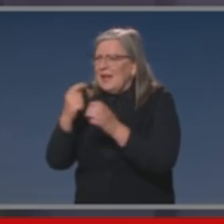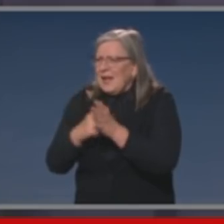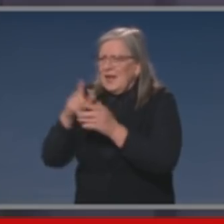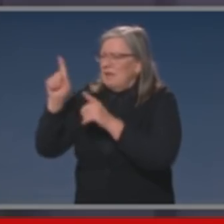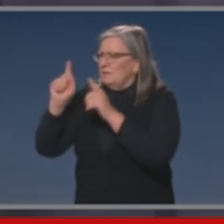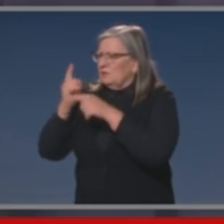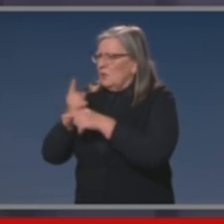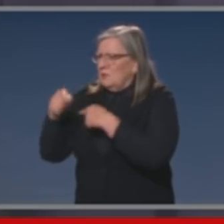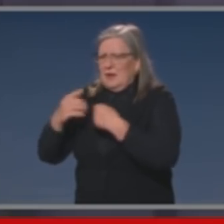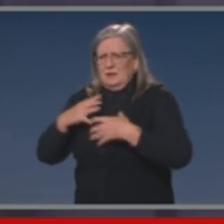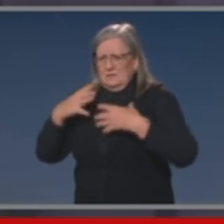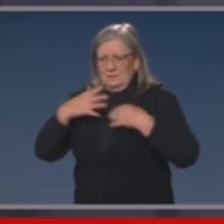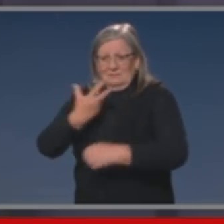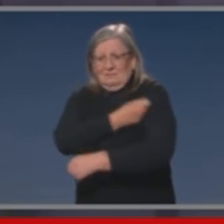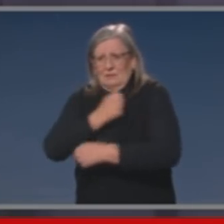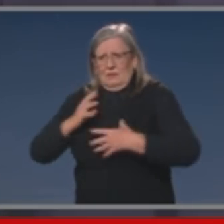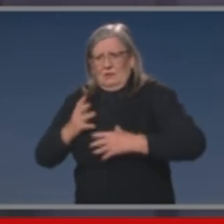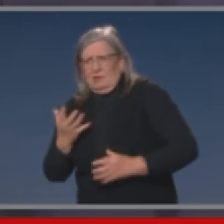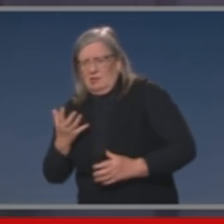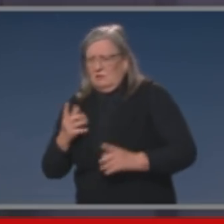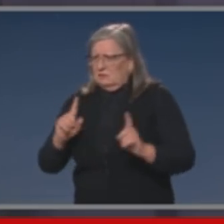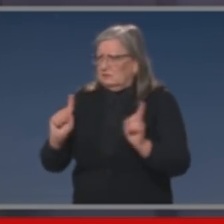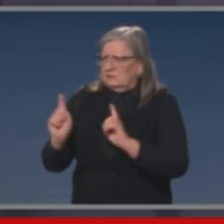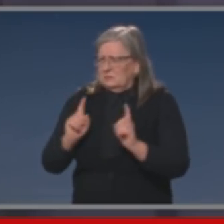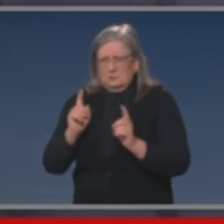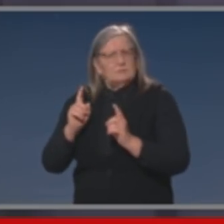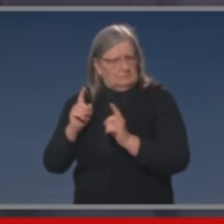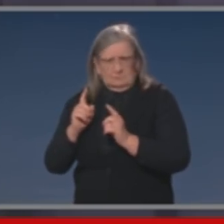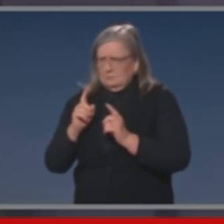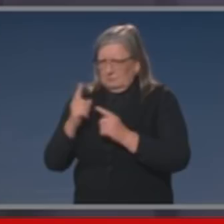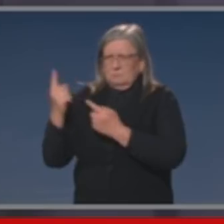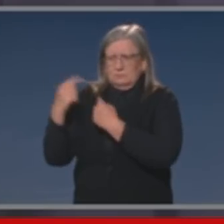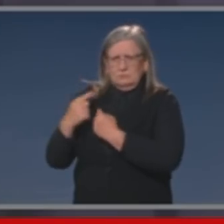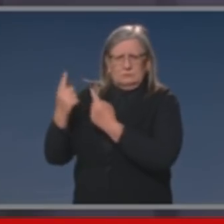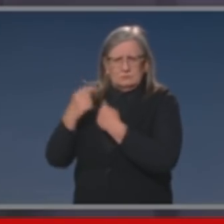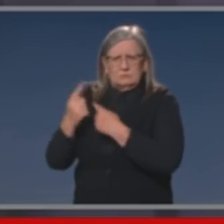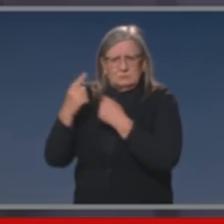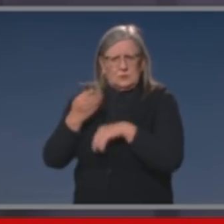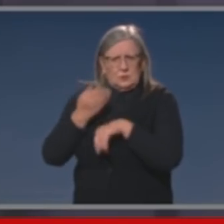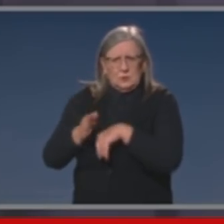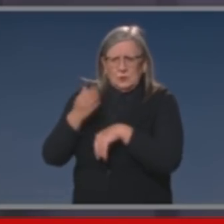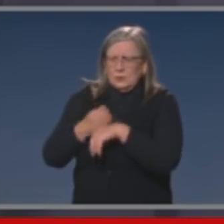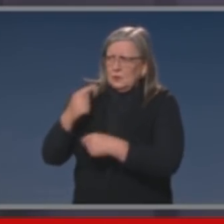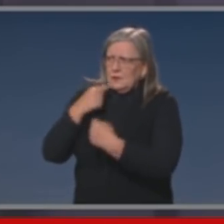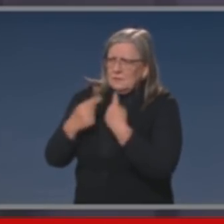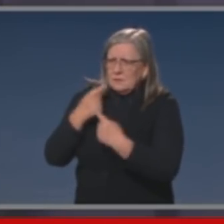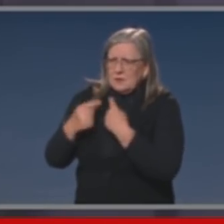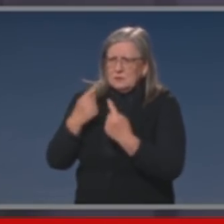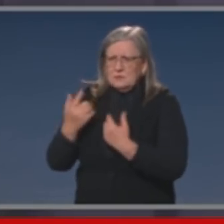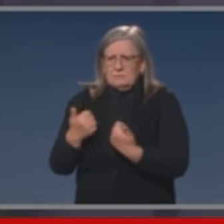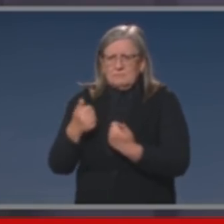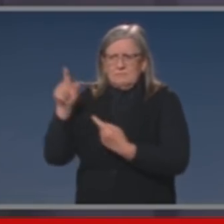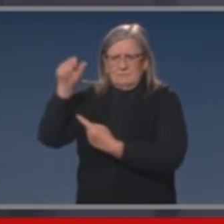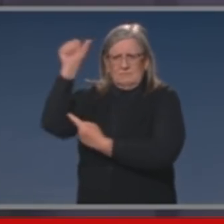advice has been based on the assessment of that new information that was given to them yesterday from